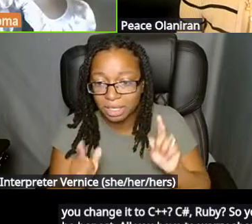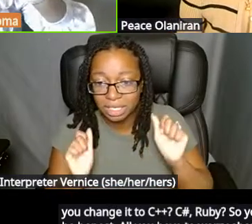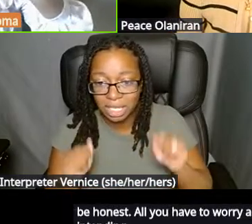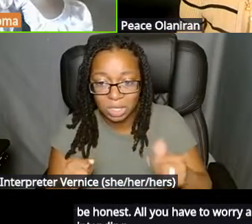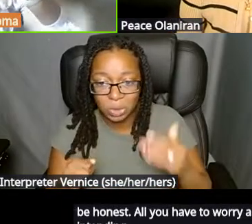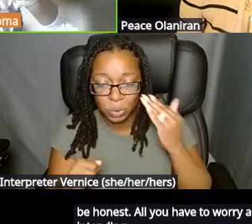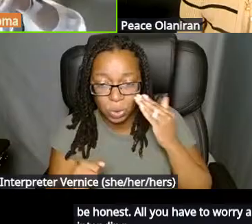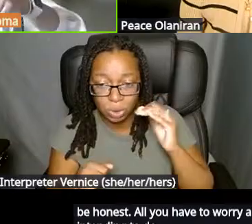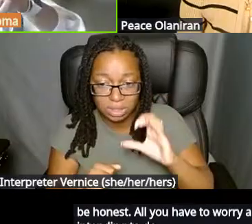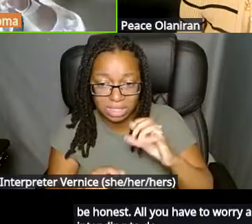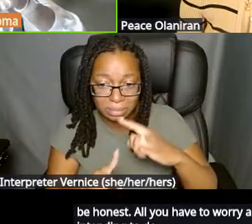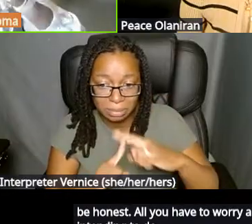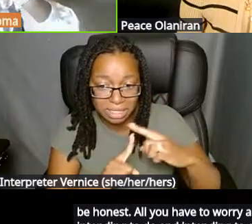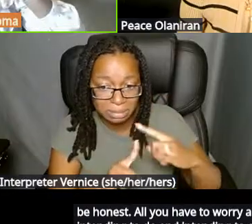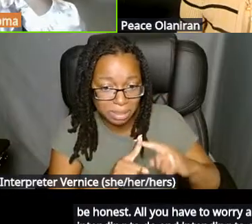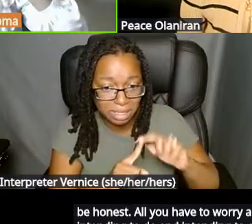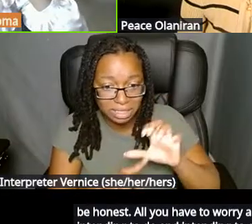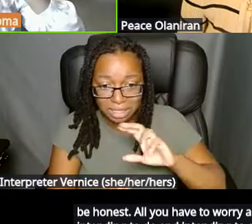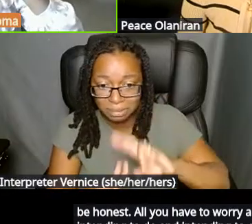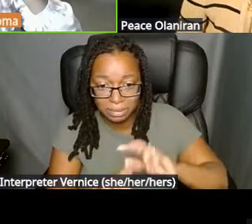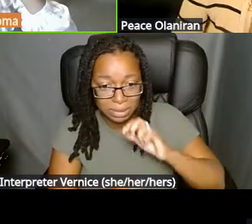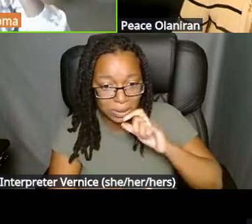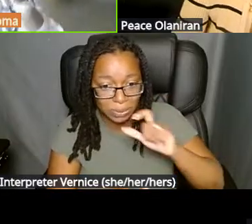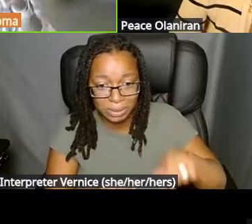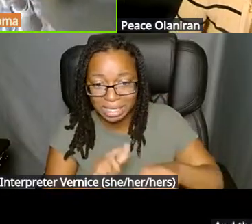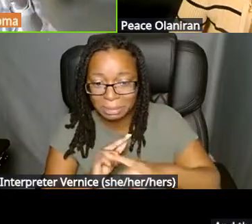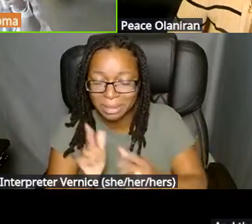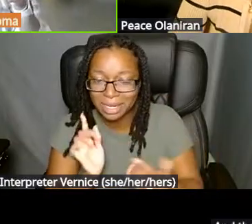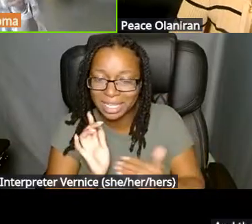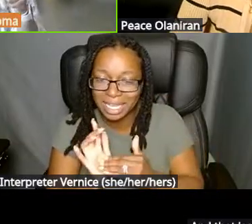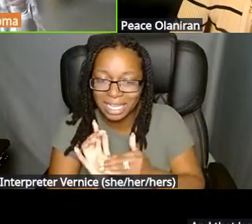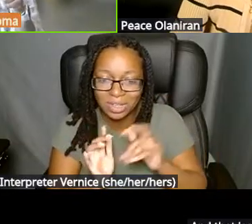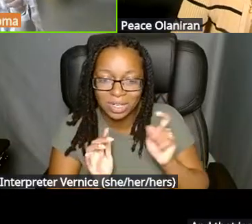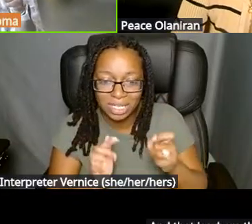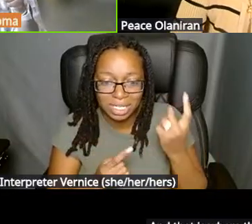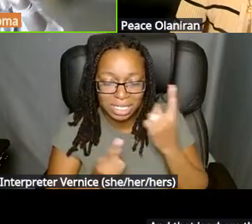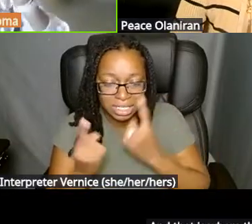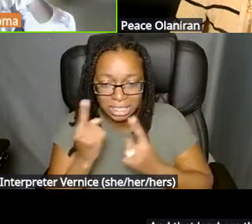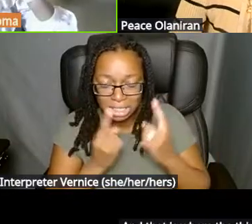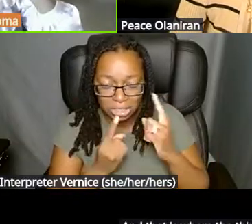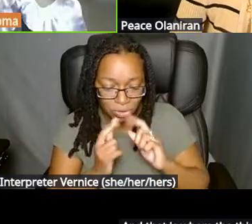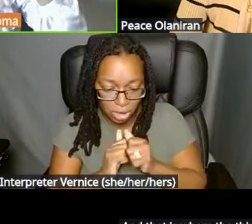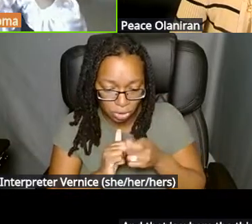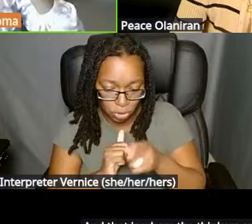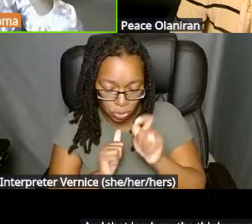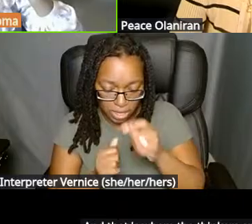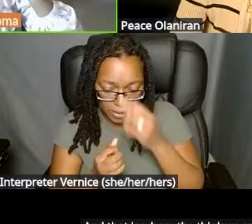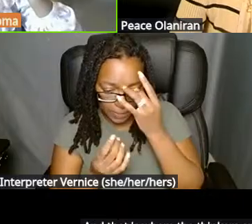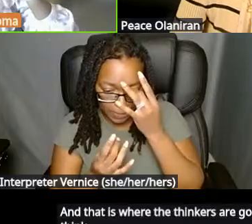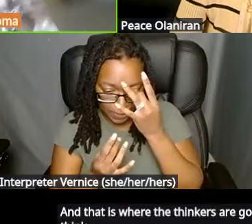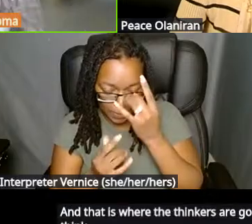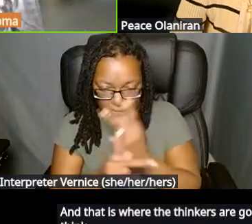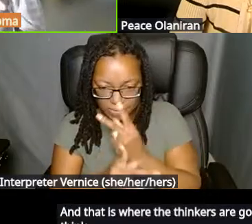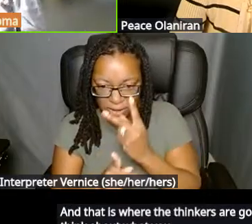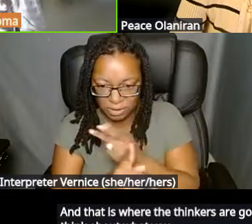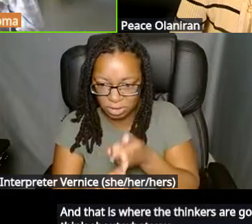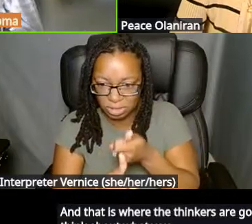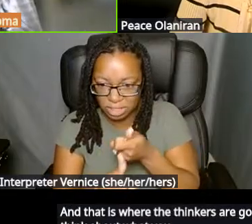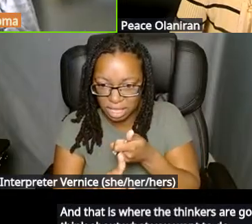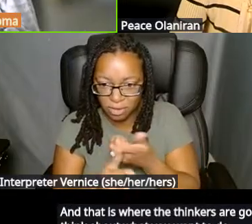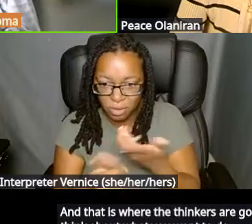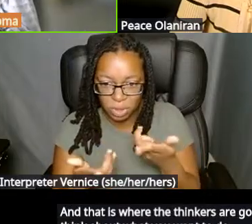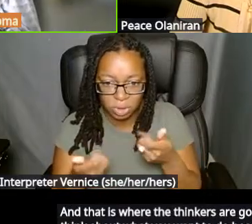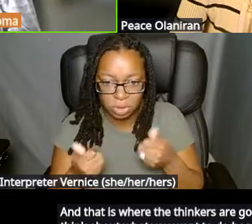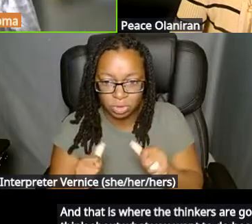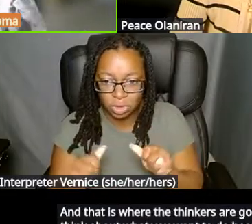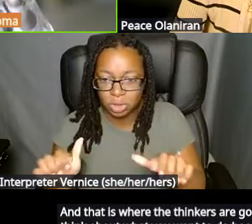to do and intending to get? And that is where the thinkers are going to win in this like economy. Can you think about what you want to do? Because the execution is